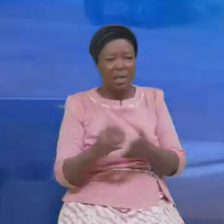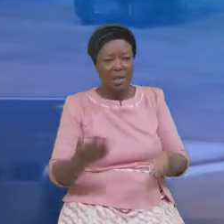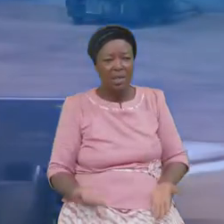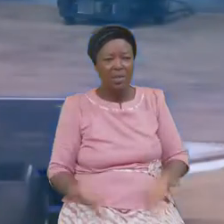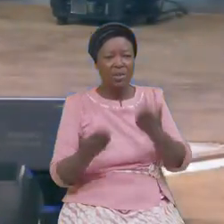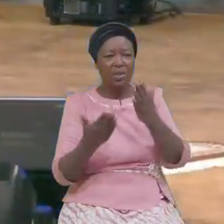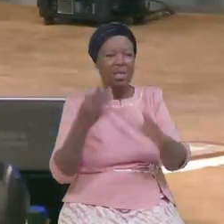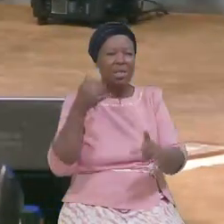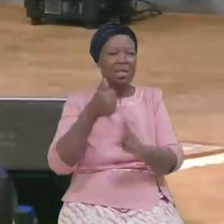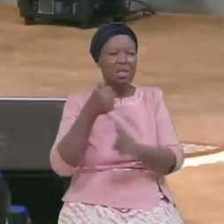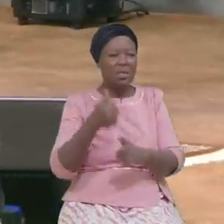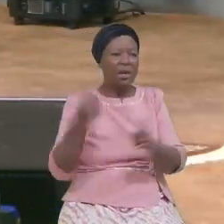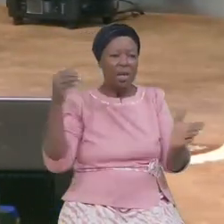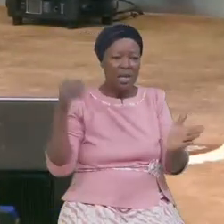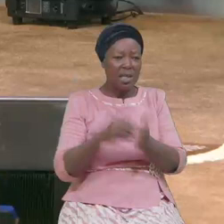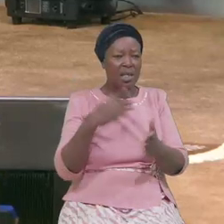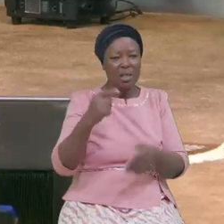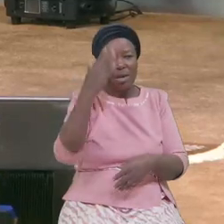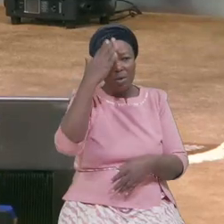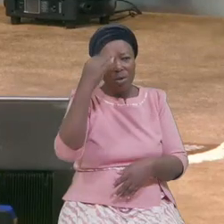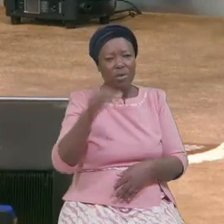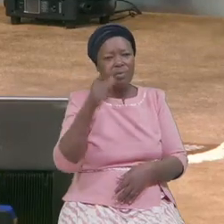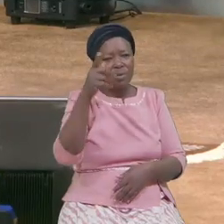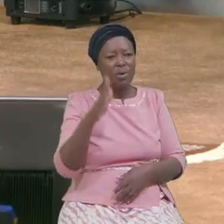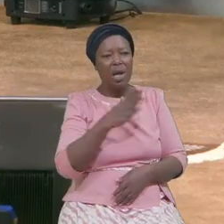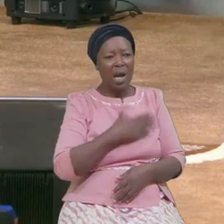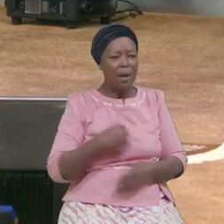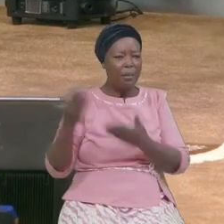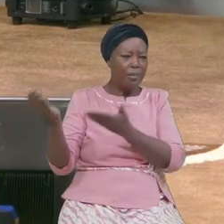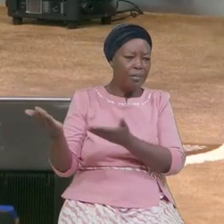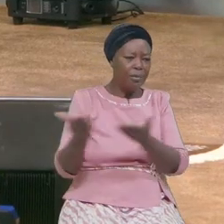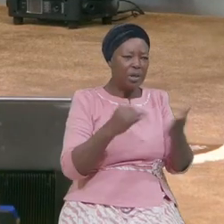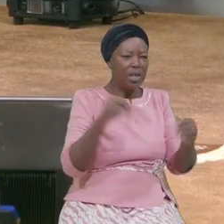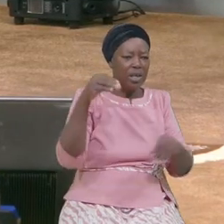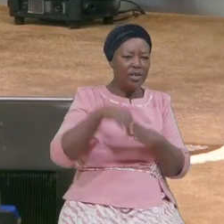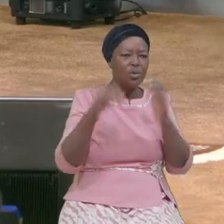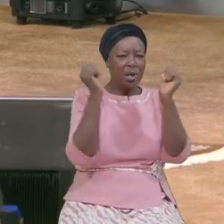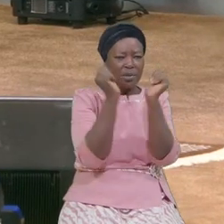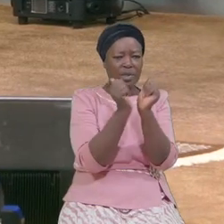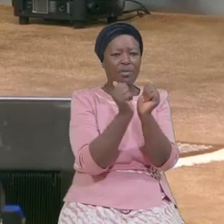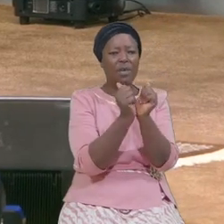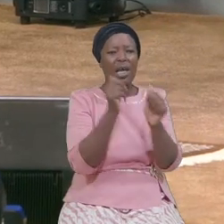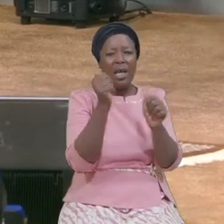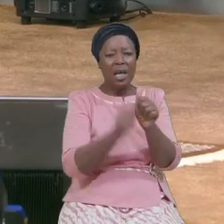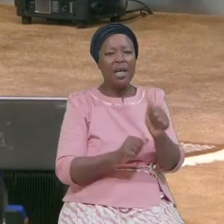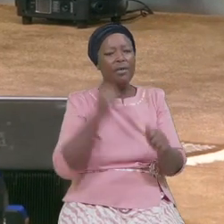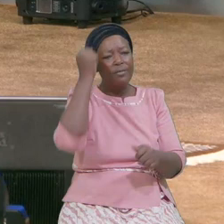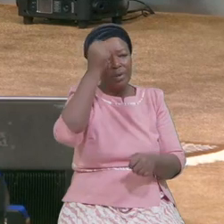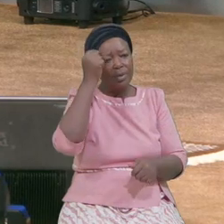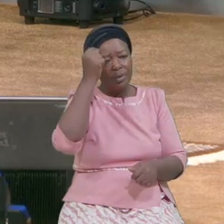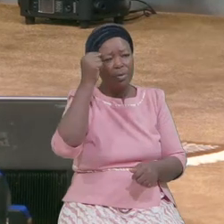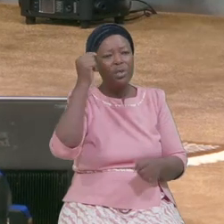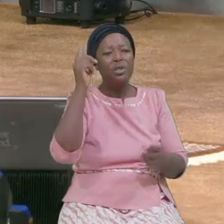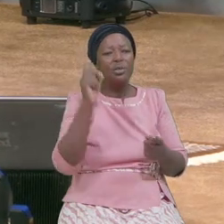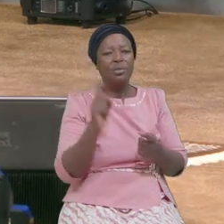itself against the knowledge of God, and bringing into captivity every